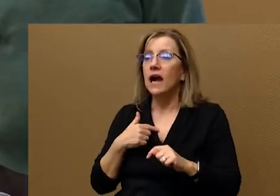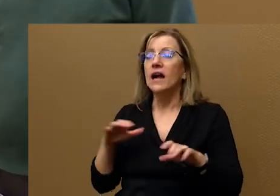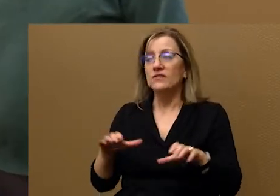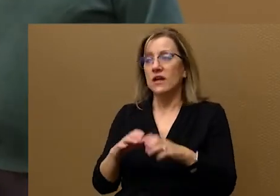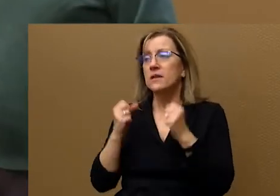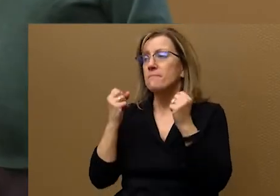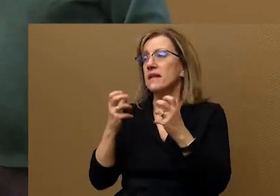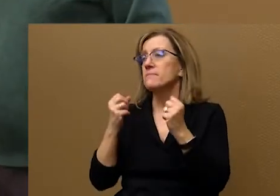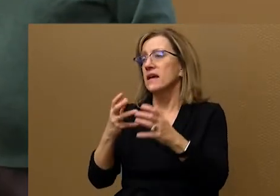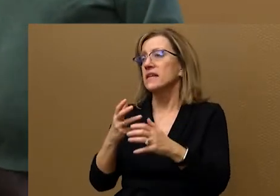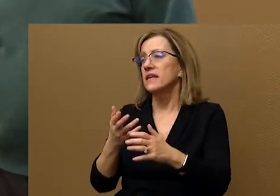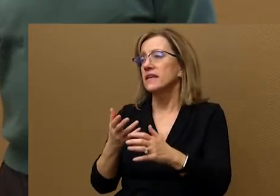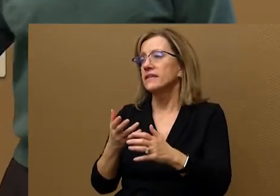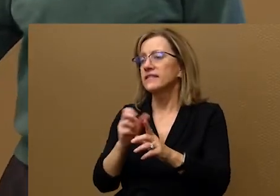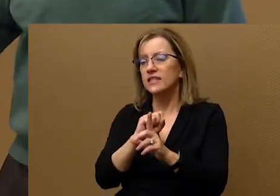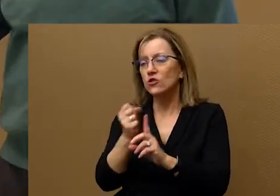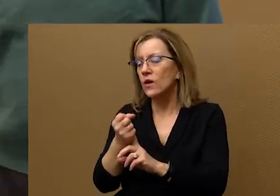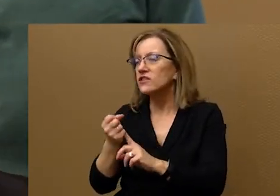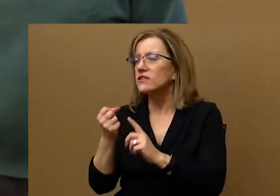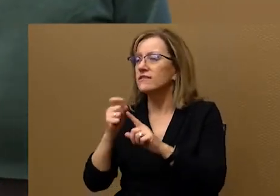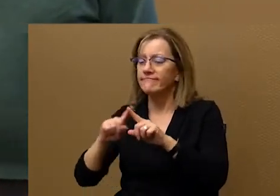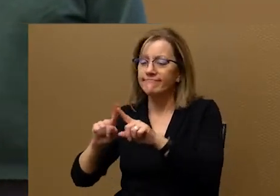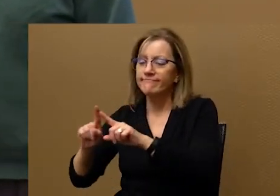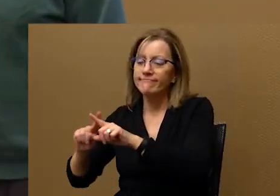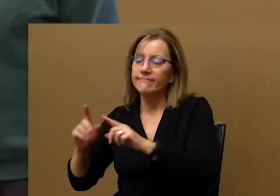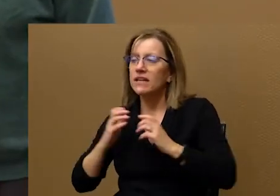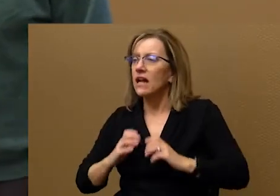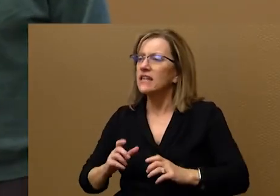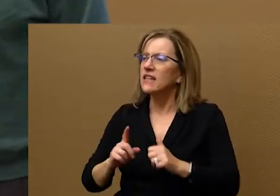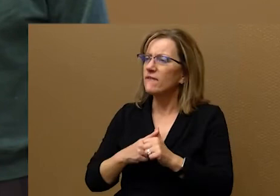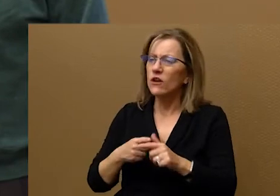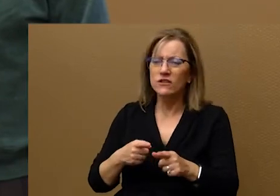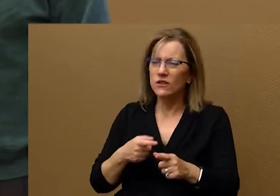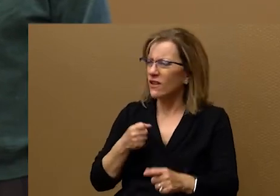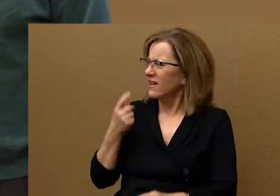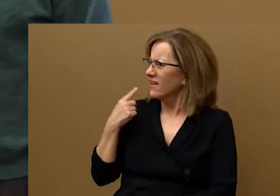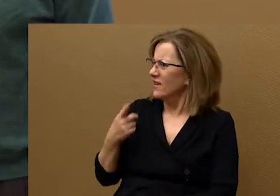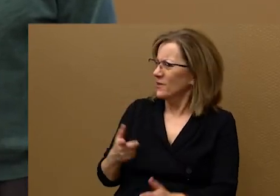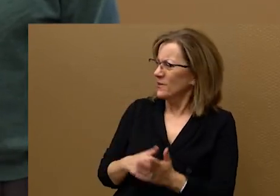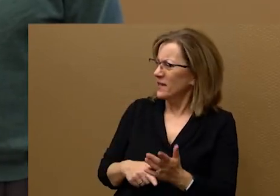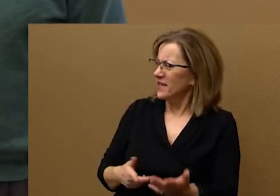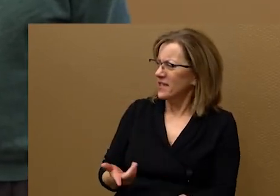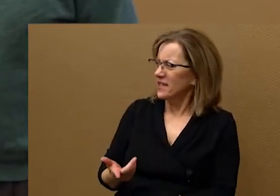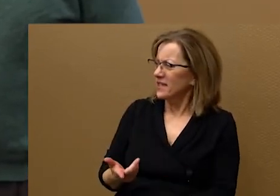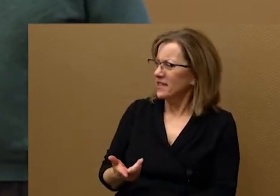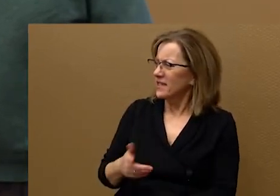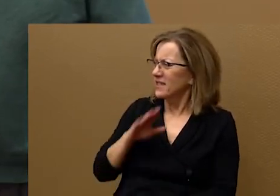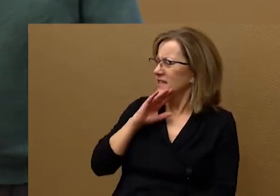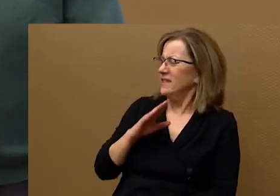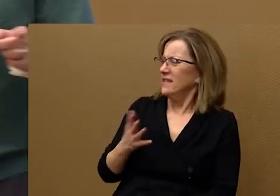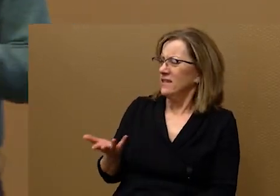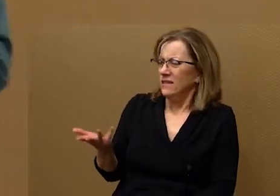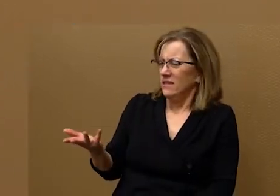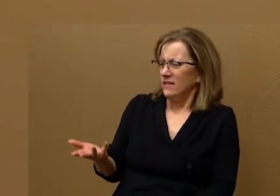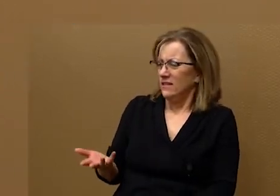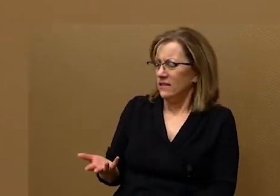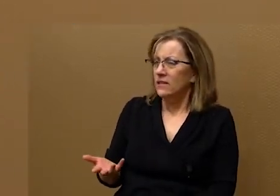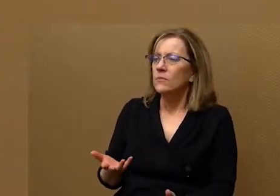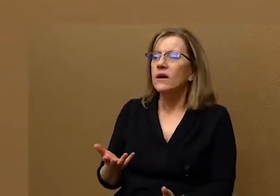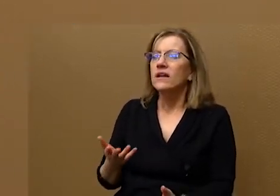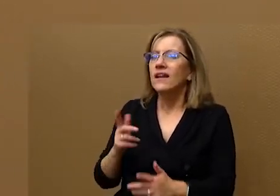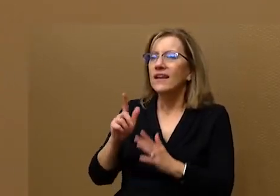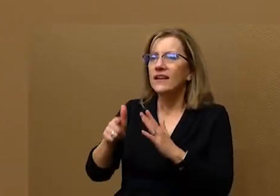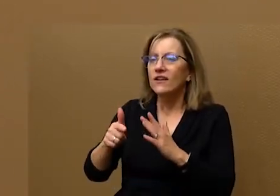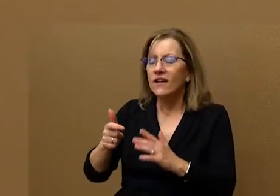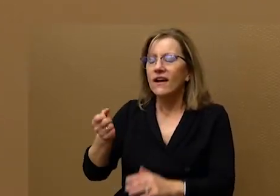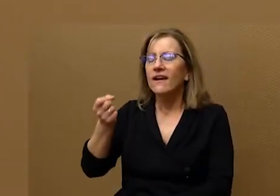settings, with many clients and staff, initially they don't know what you're talking about, and they get frustrated. But eventually they get with the program. If you stay